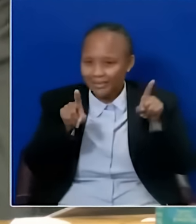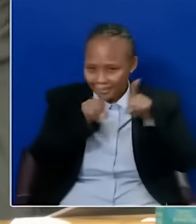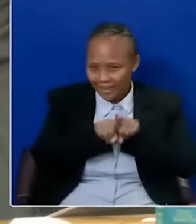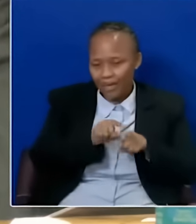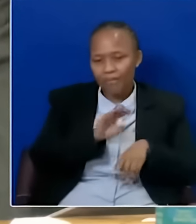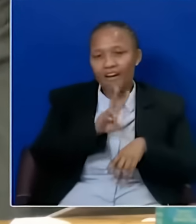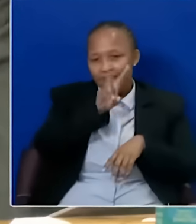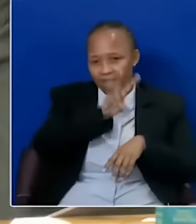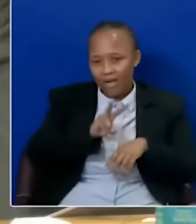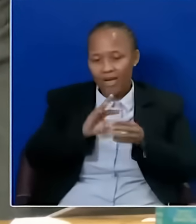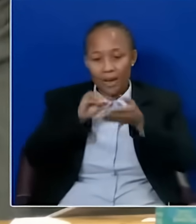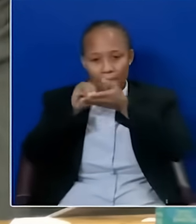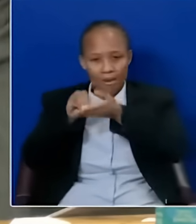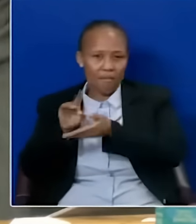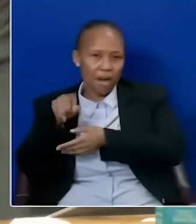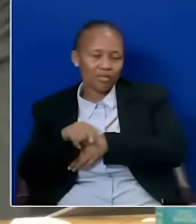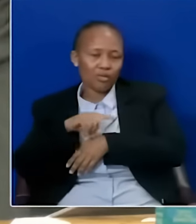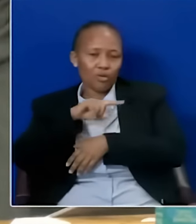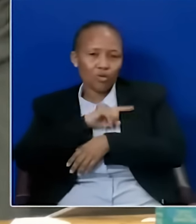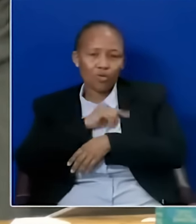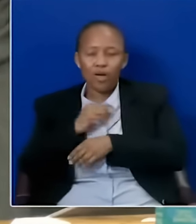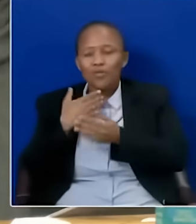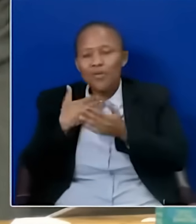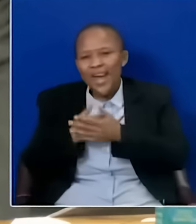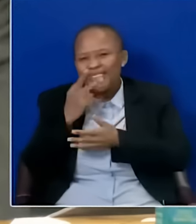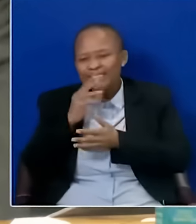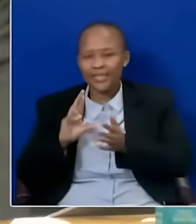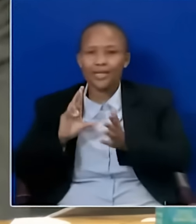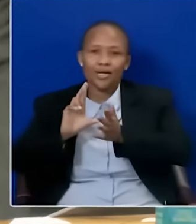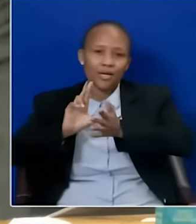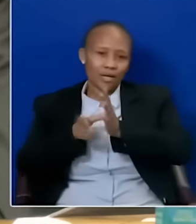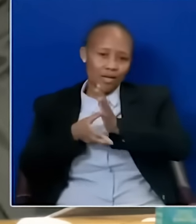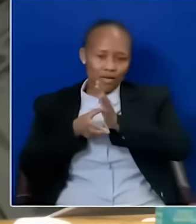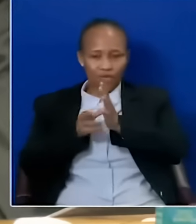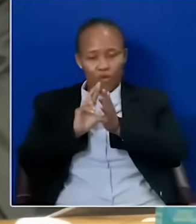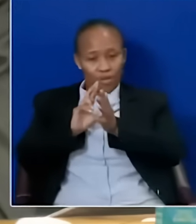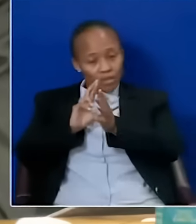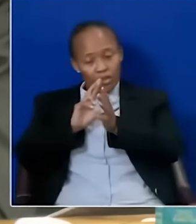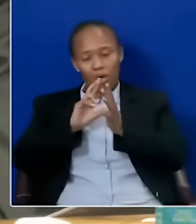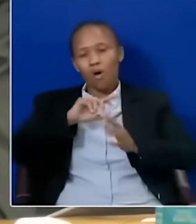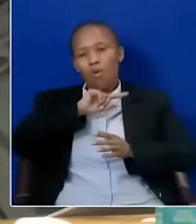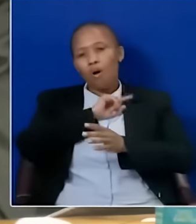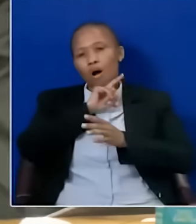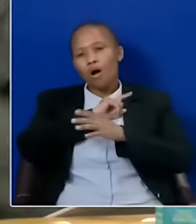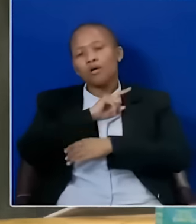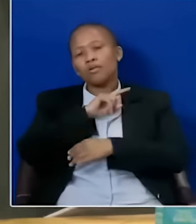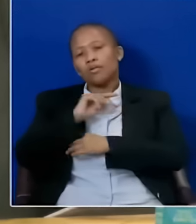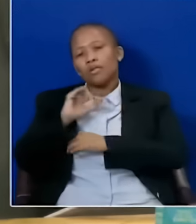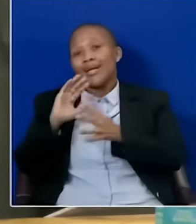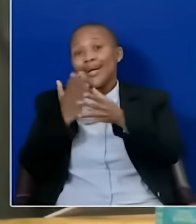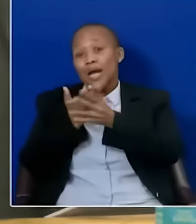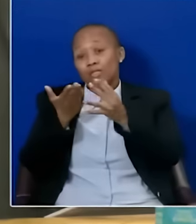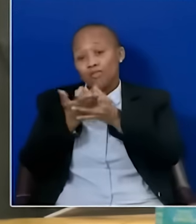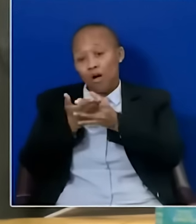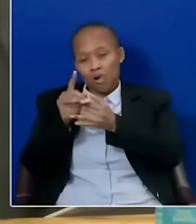the reviewer's notes? Because the reviewer's notes in this case file just cross-refer to